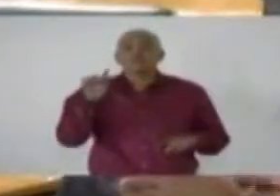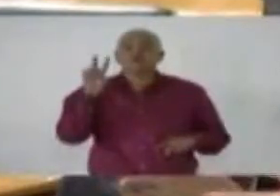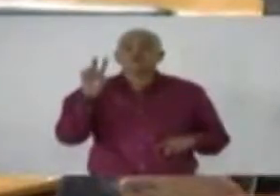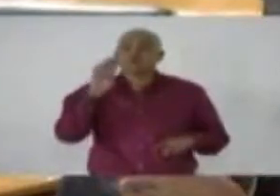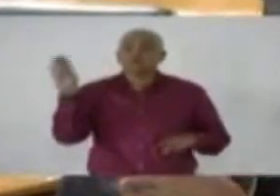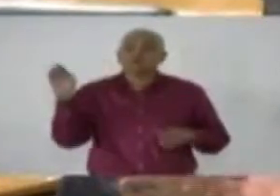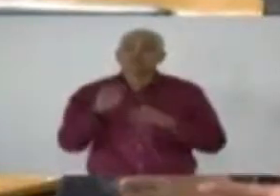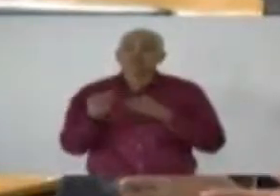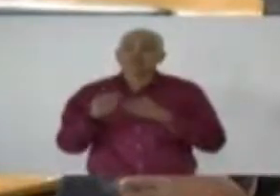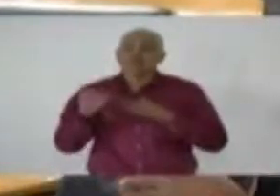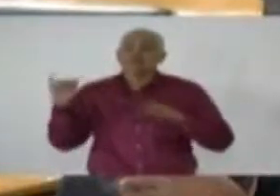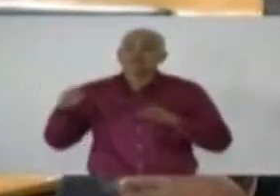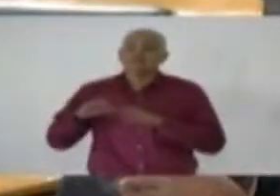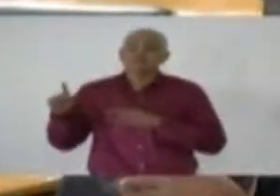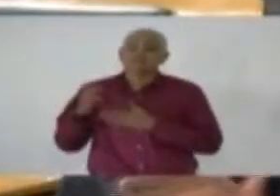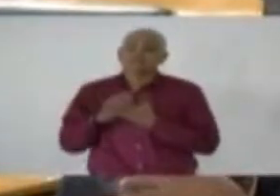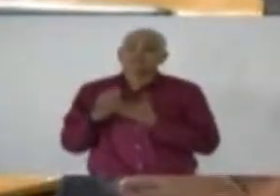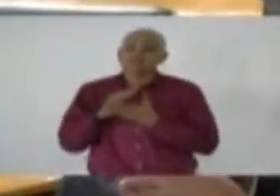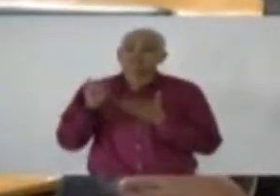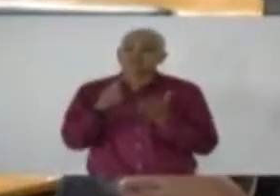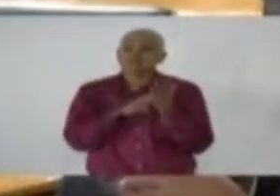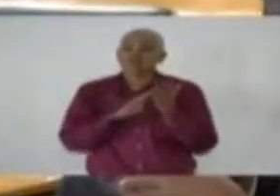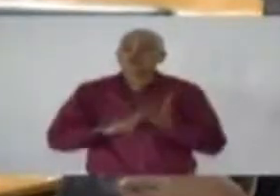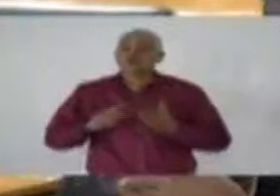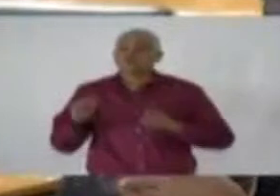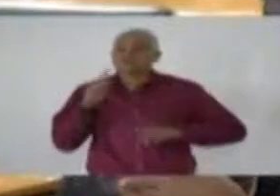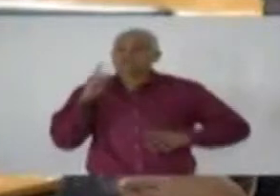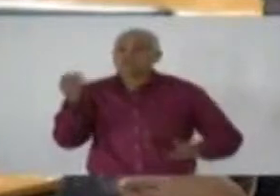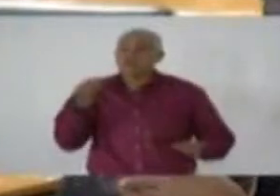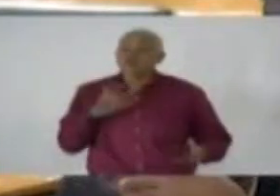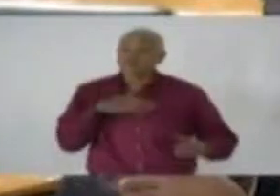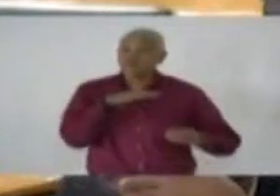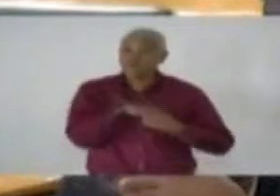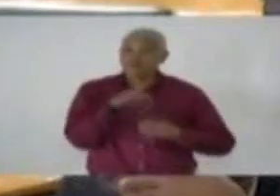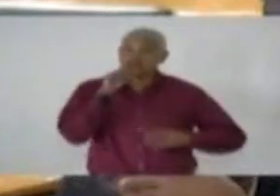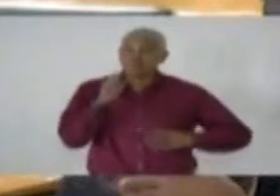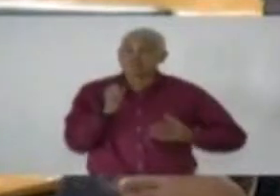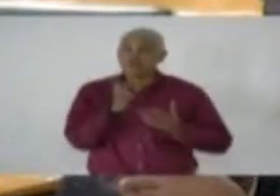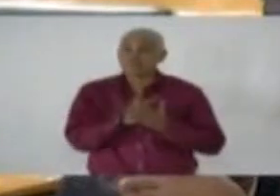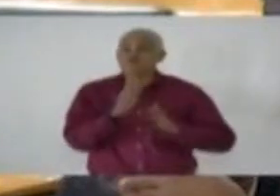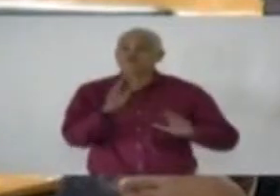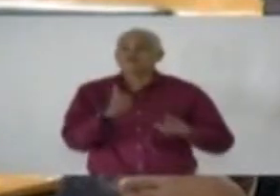billion that's in their budget. That's just a contract that comes to Cabinet for approval.